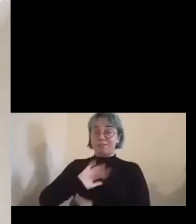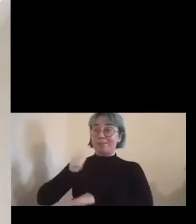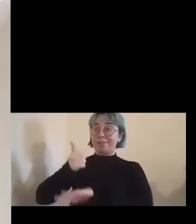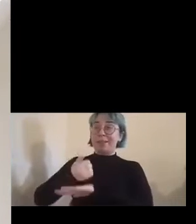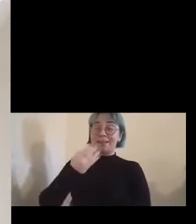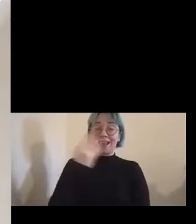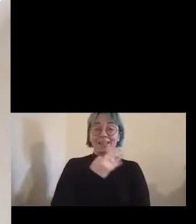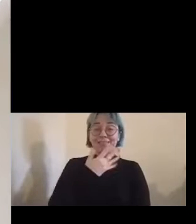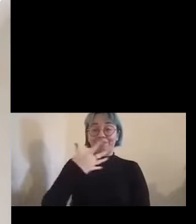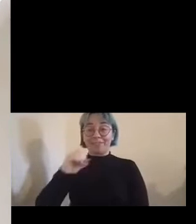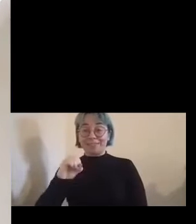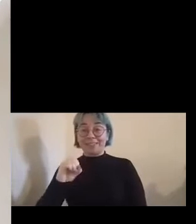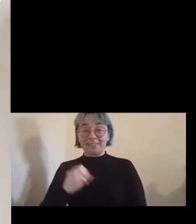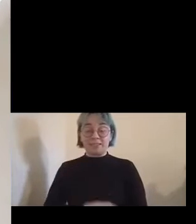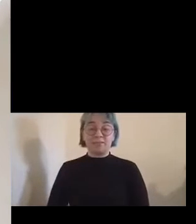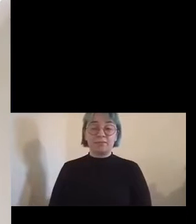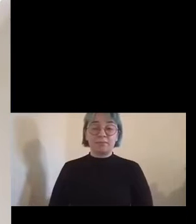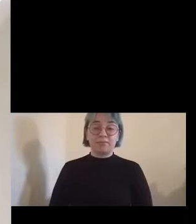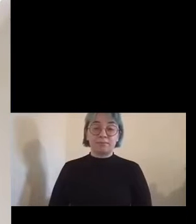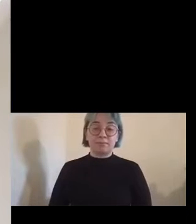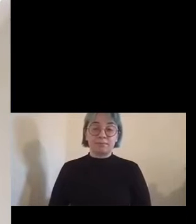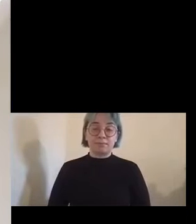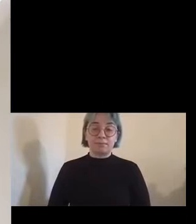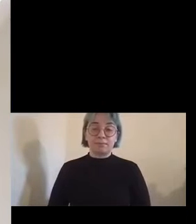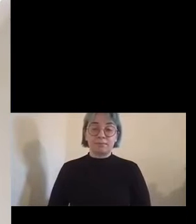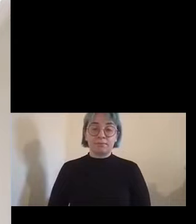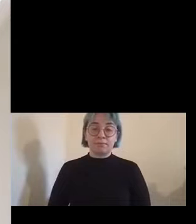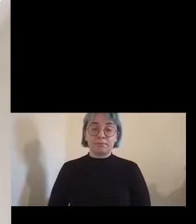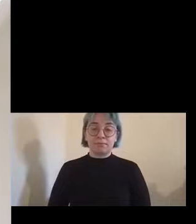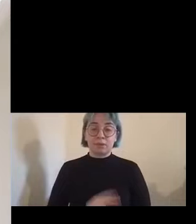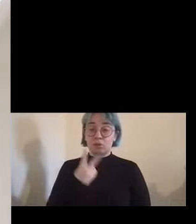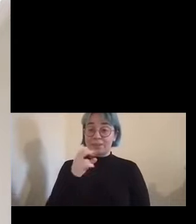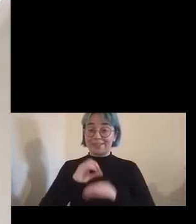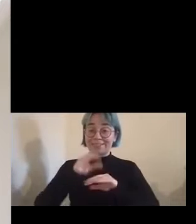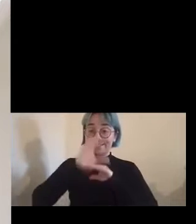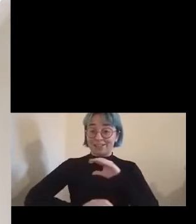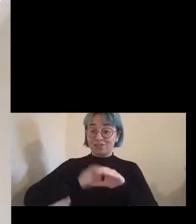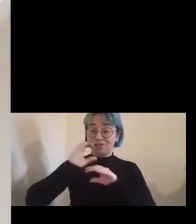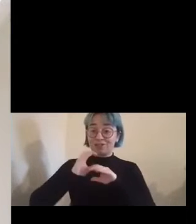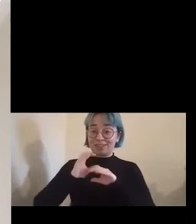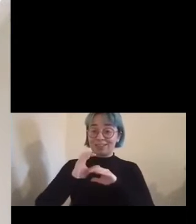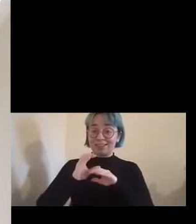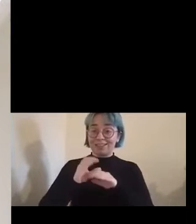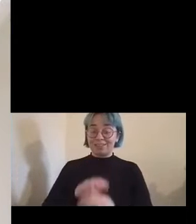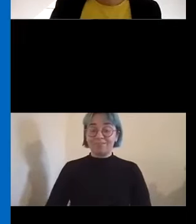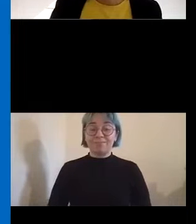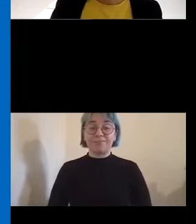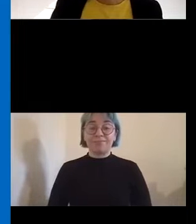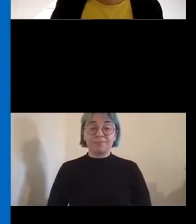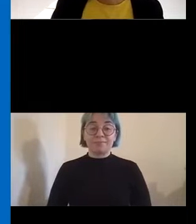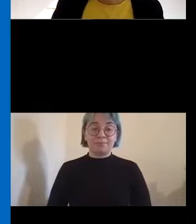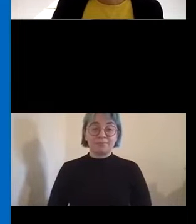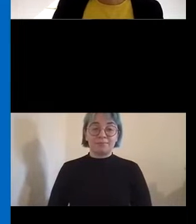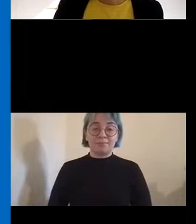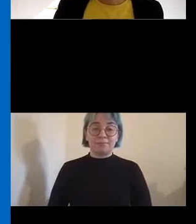1950s of the 20th century. And the ICJ is really